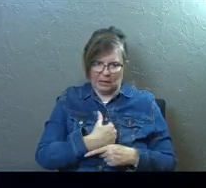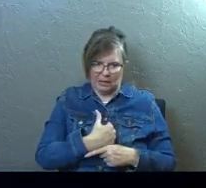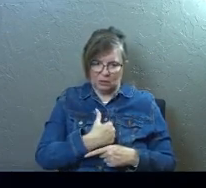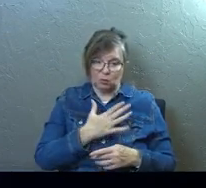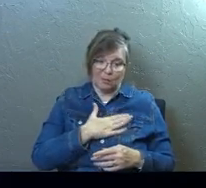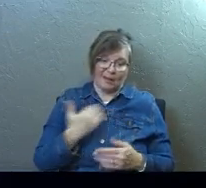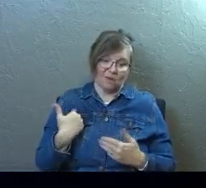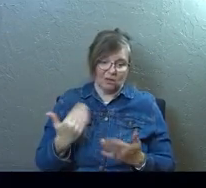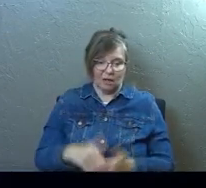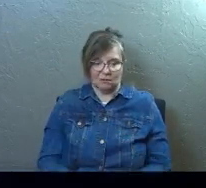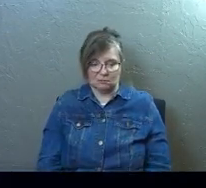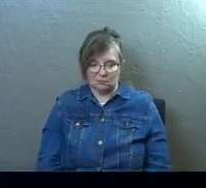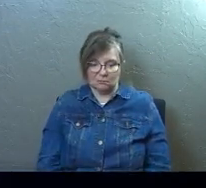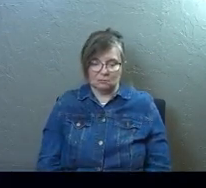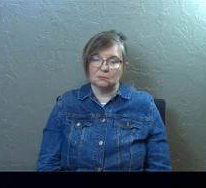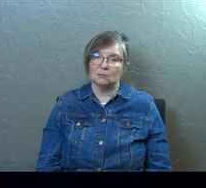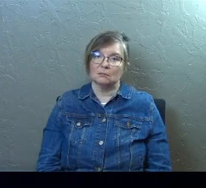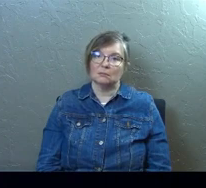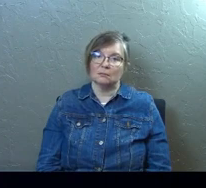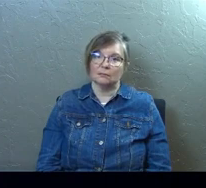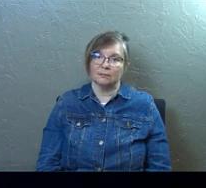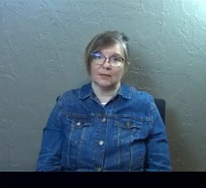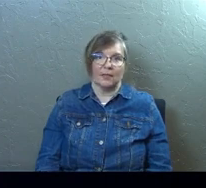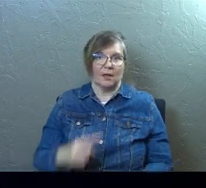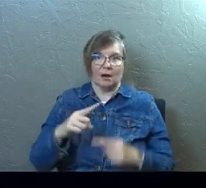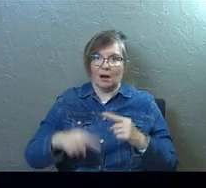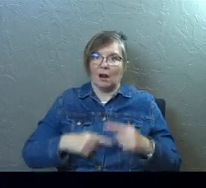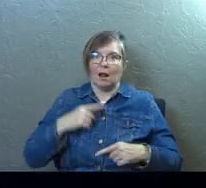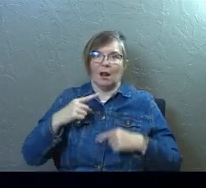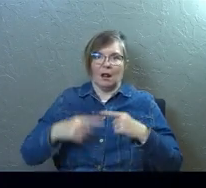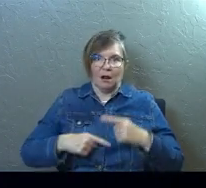And so it's my fault again. And here we go.